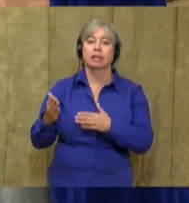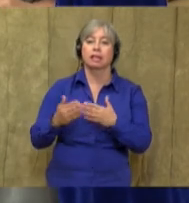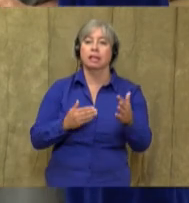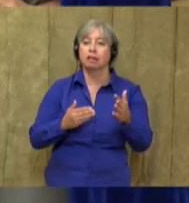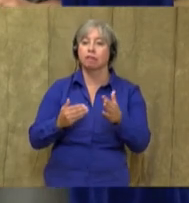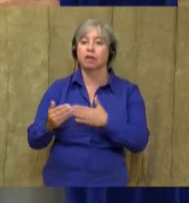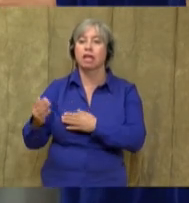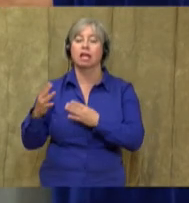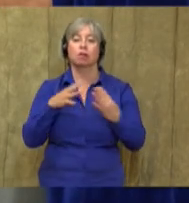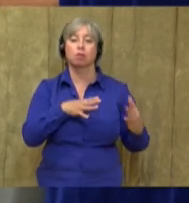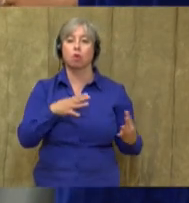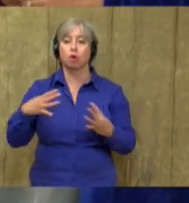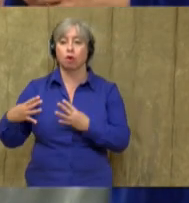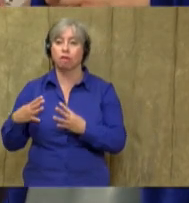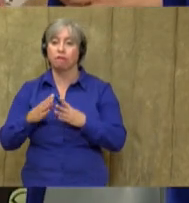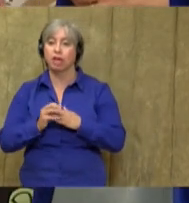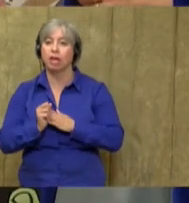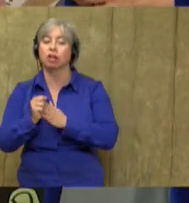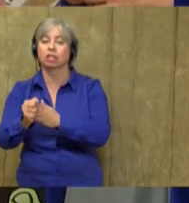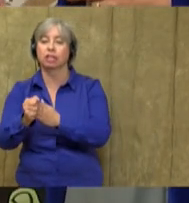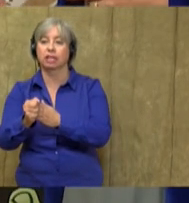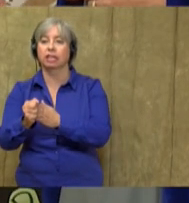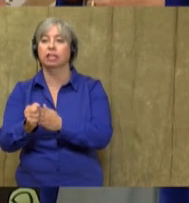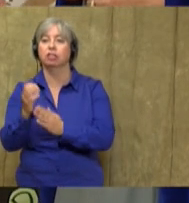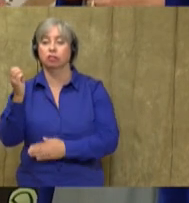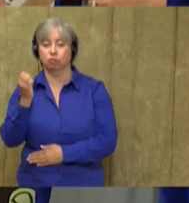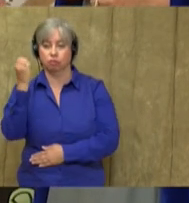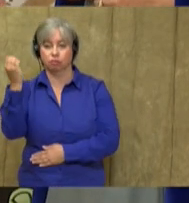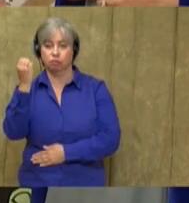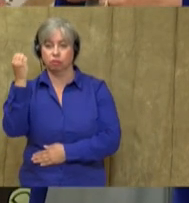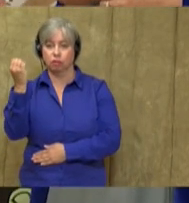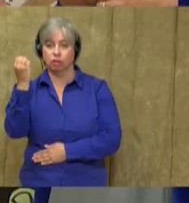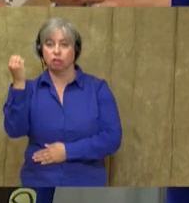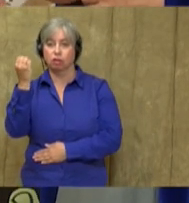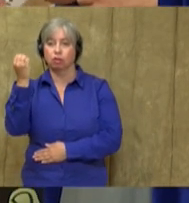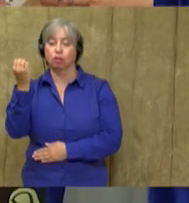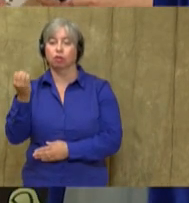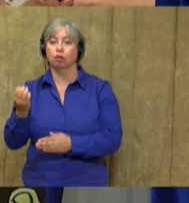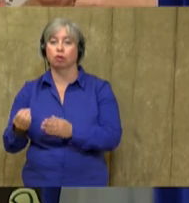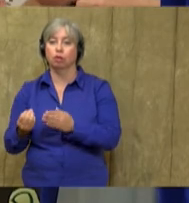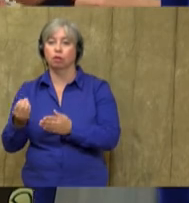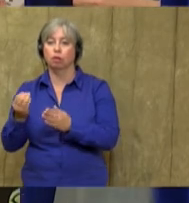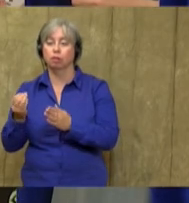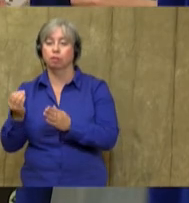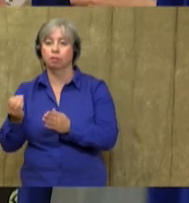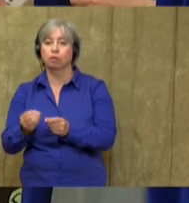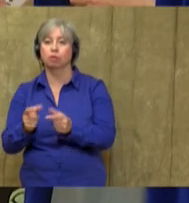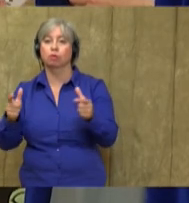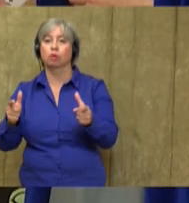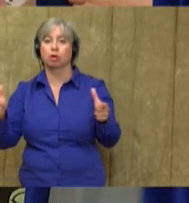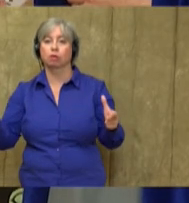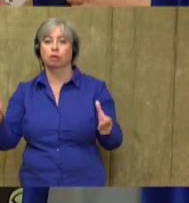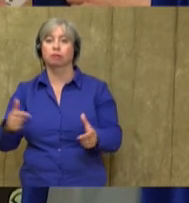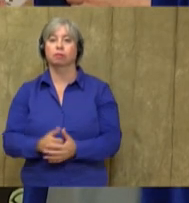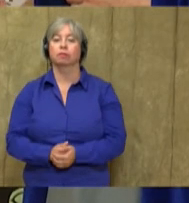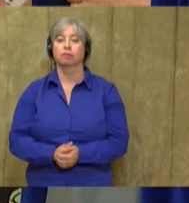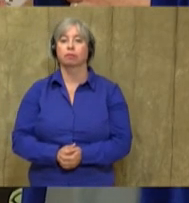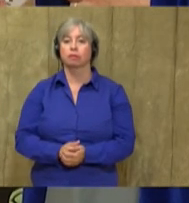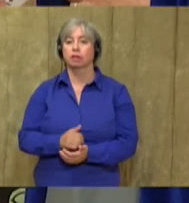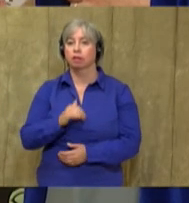type innovations that are going to occur in Europe. So the desire for change,